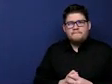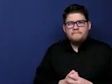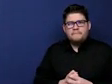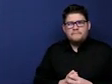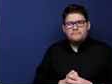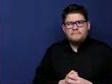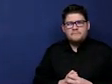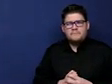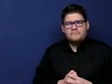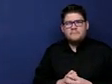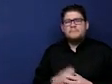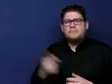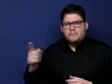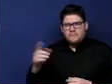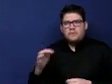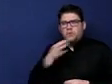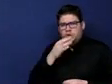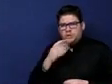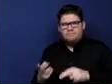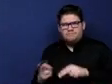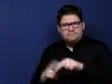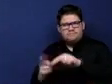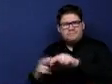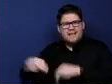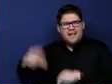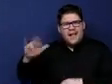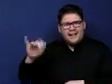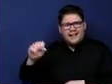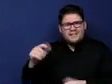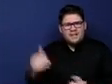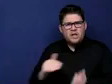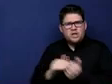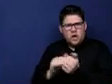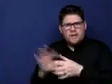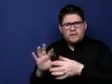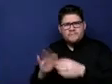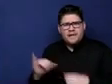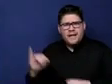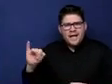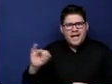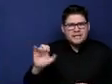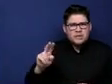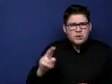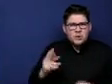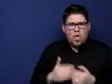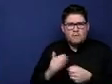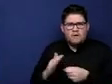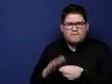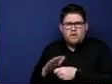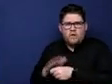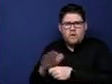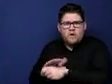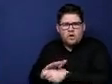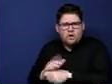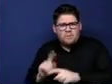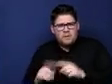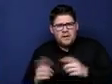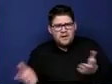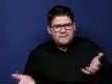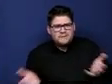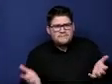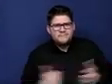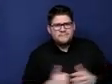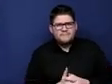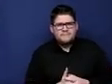up, and that's a rapid takeoff. We're also now hearing from frontline doctors raising the alarm as ICUs fill up, and yet we aren't ramping up with the